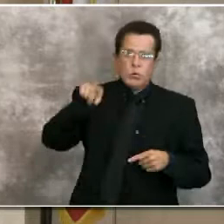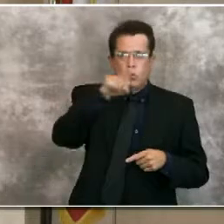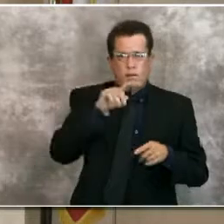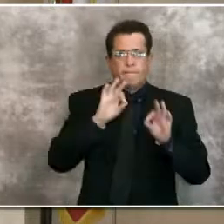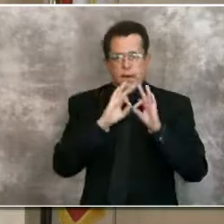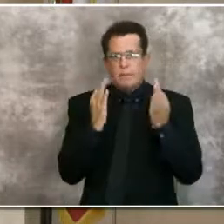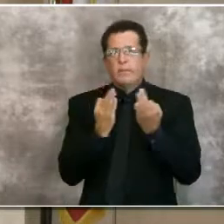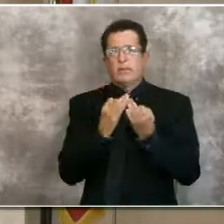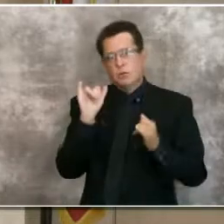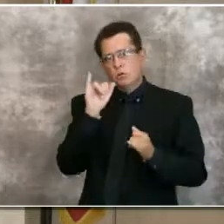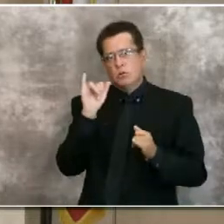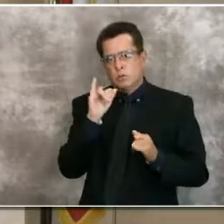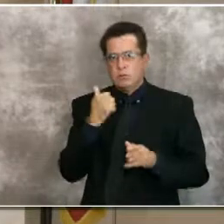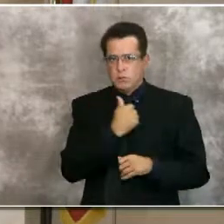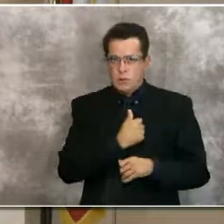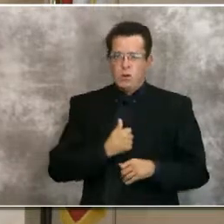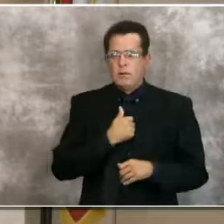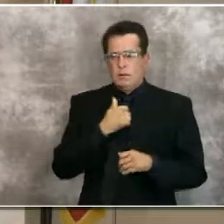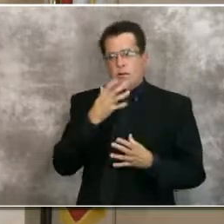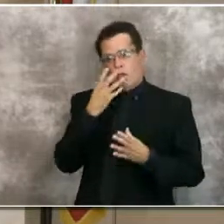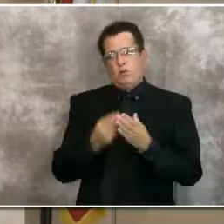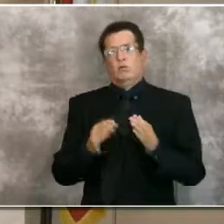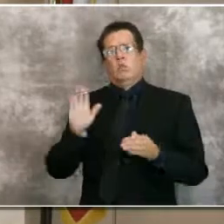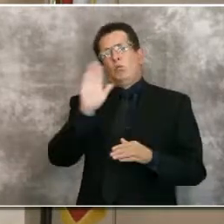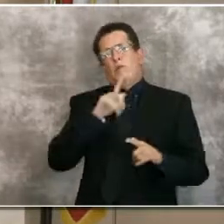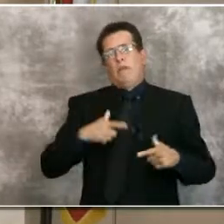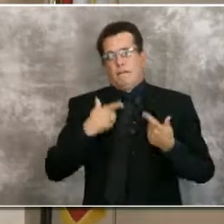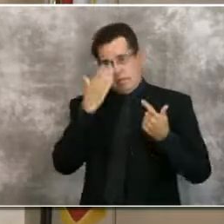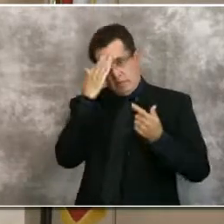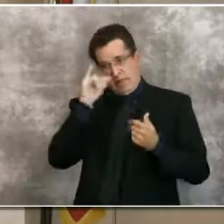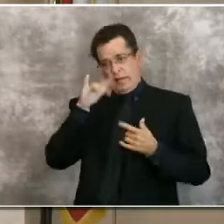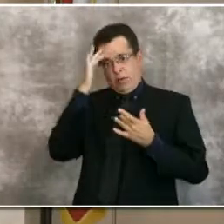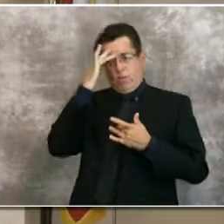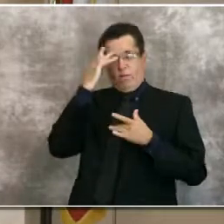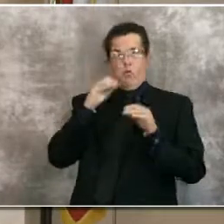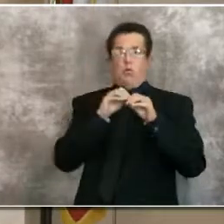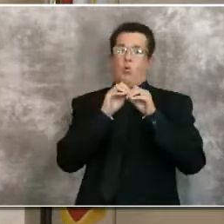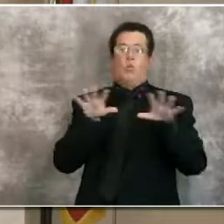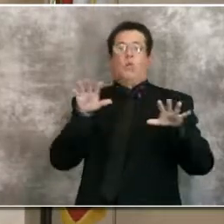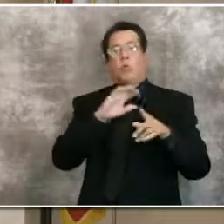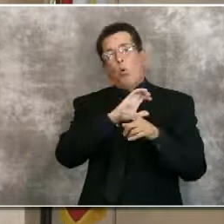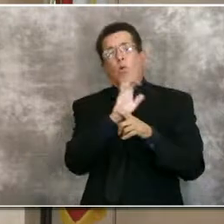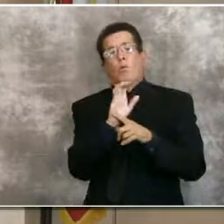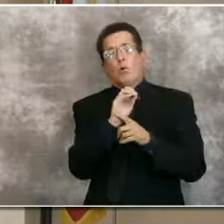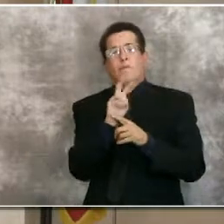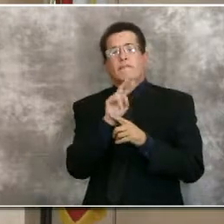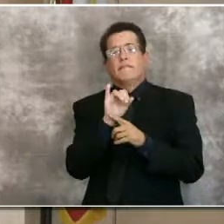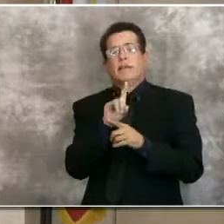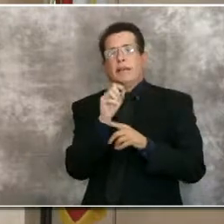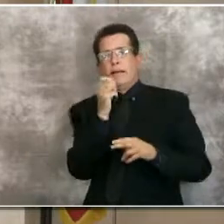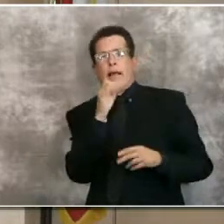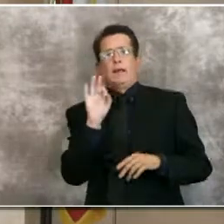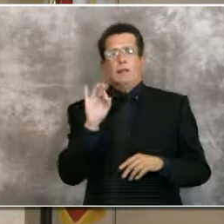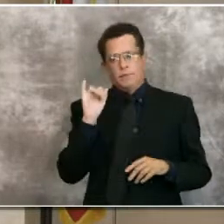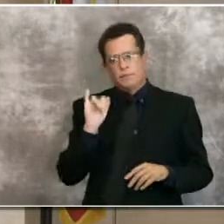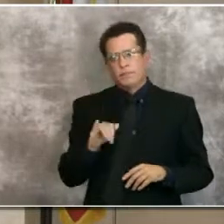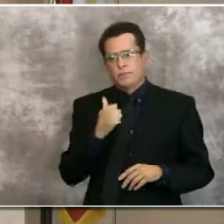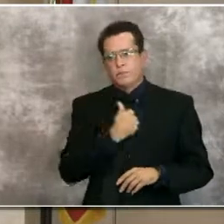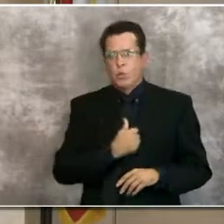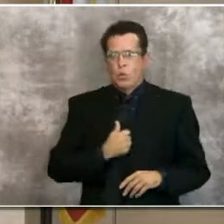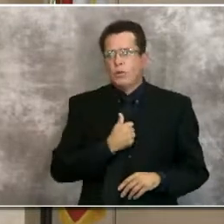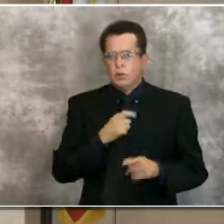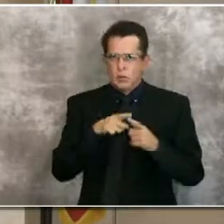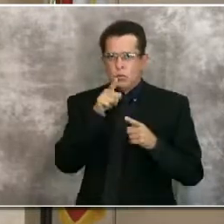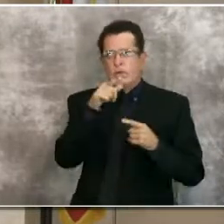to those individuals that have lost their lives due to COVID-19. Now, in the next set of